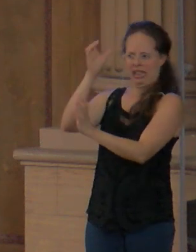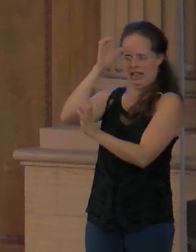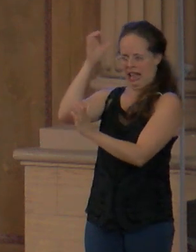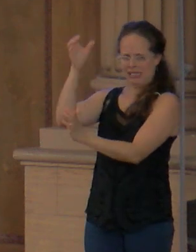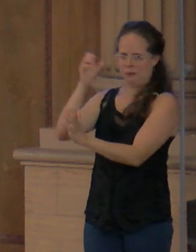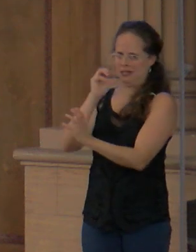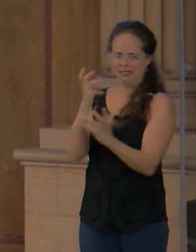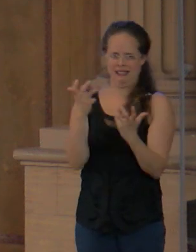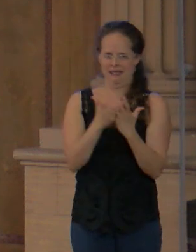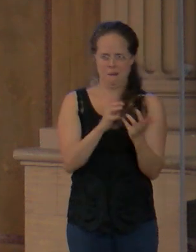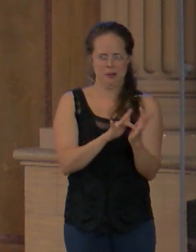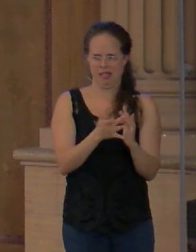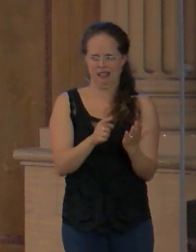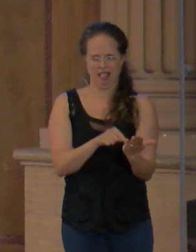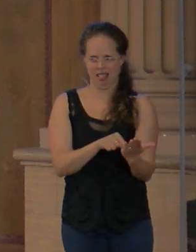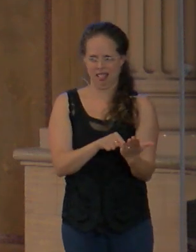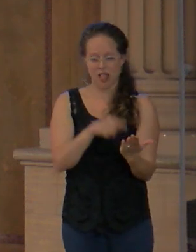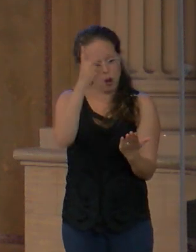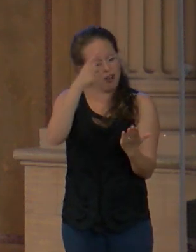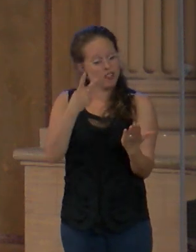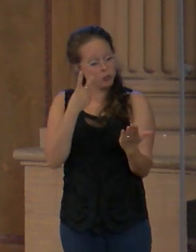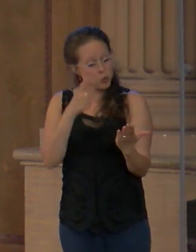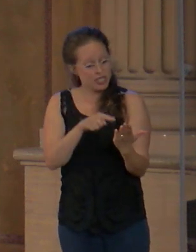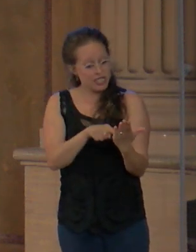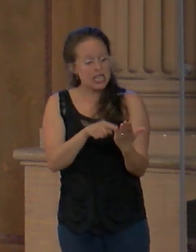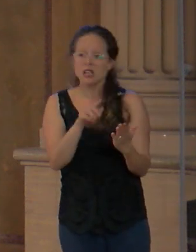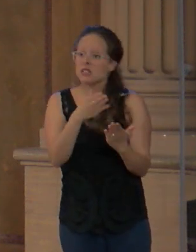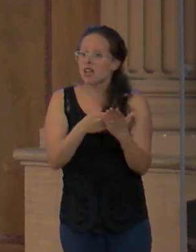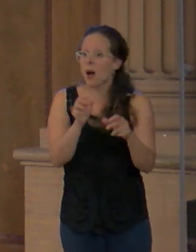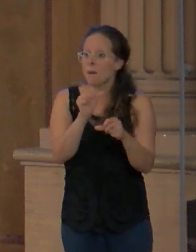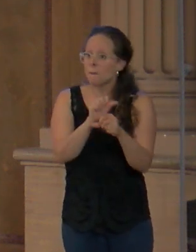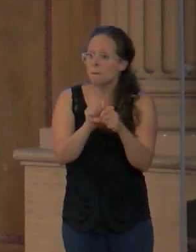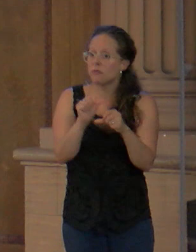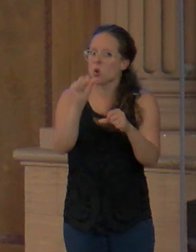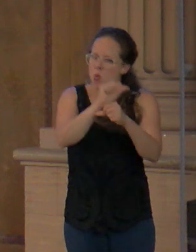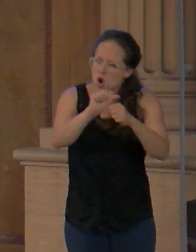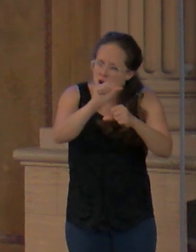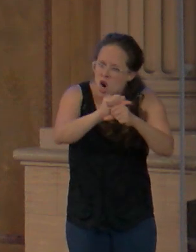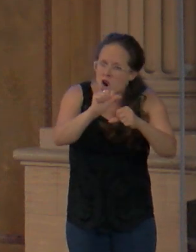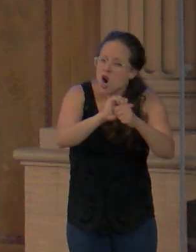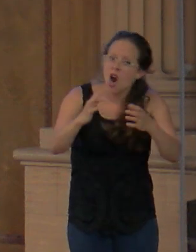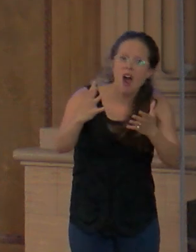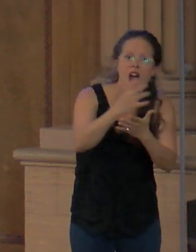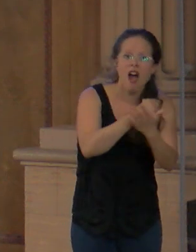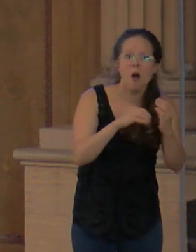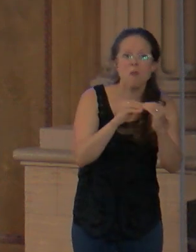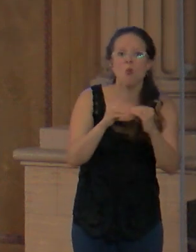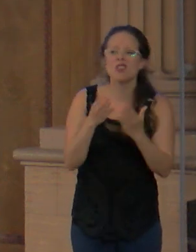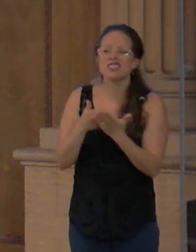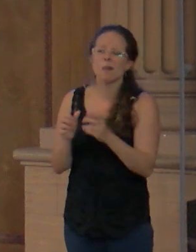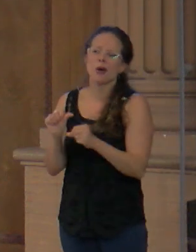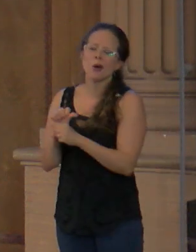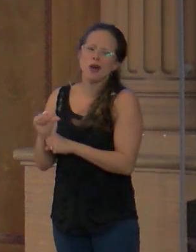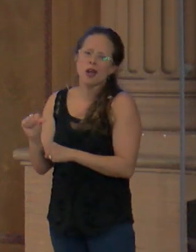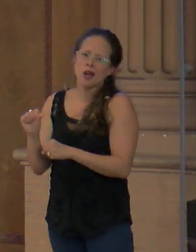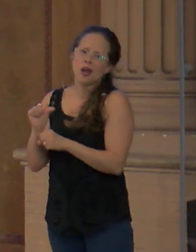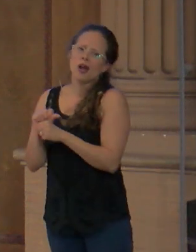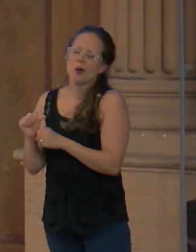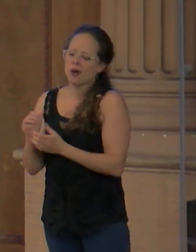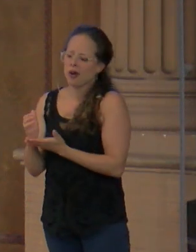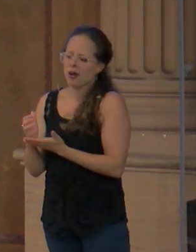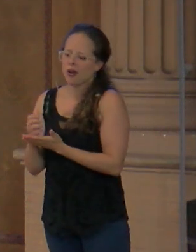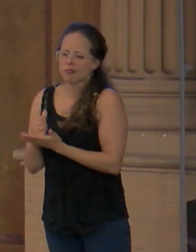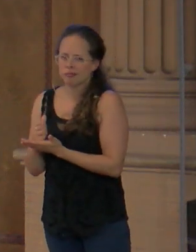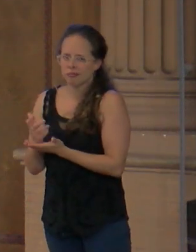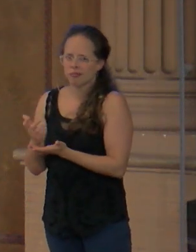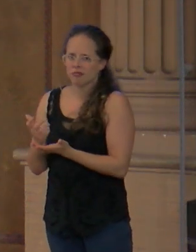biblical. In Proverbs, you do see different outcomes. Some people working hard and getting more, working less and getting less. And Proverbs doesn't call that an injustice